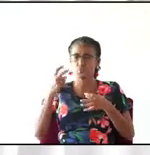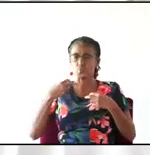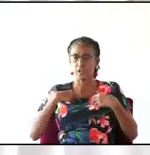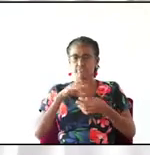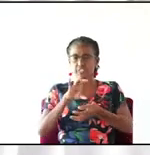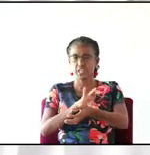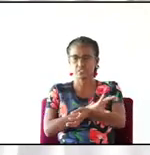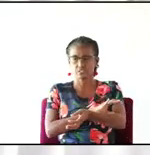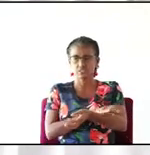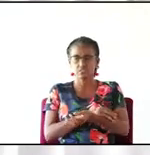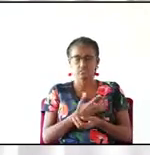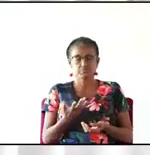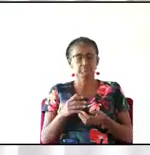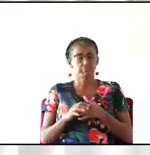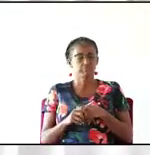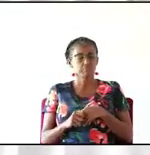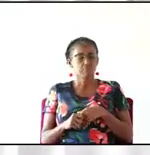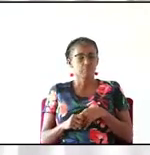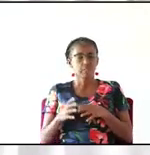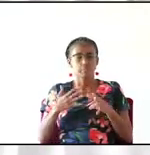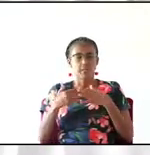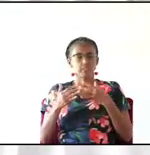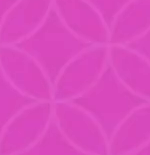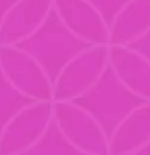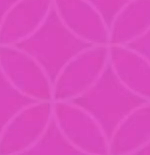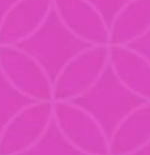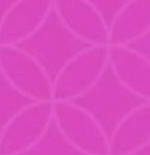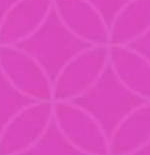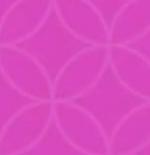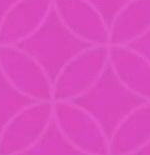our diseases, no matter what. May God bless you.